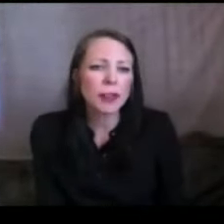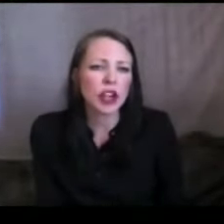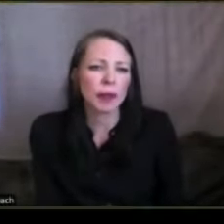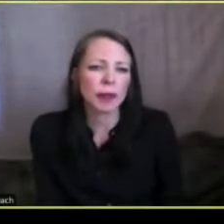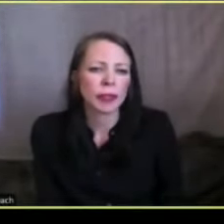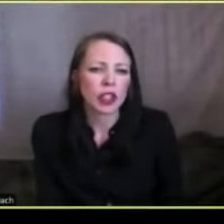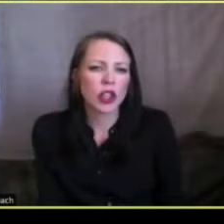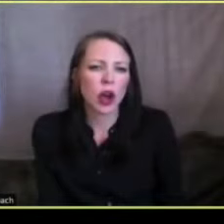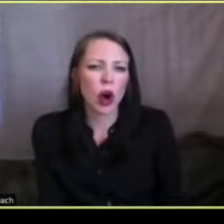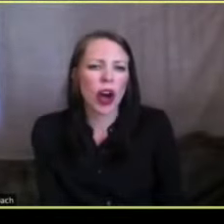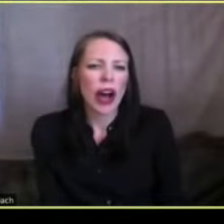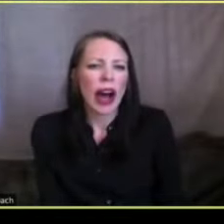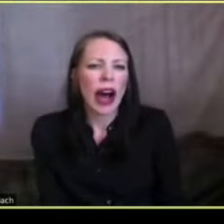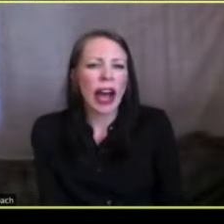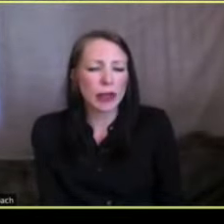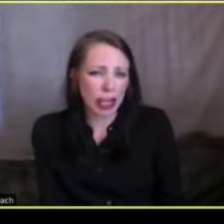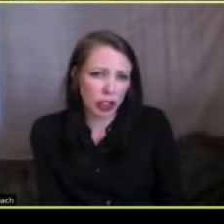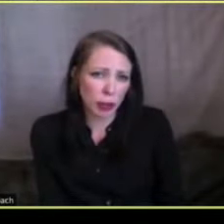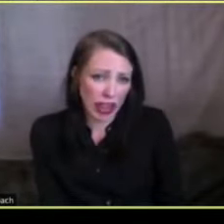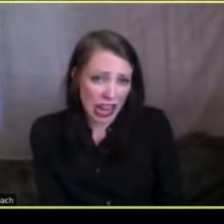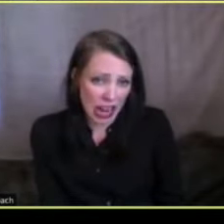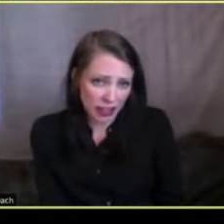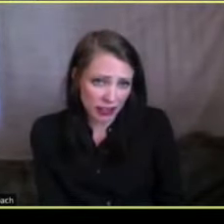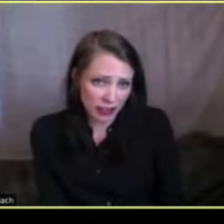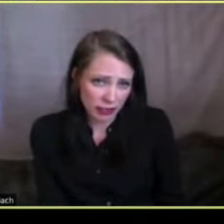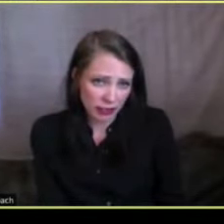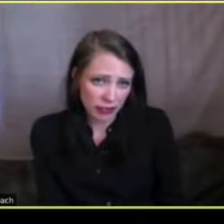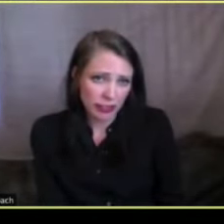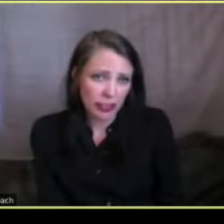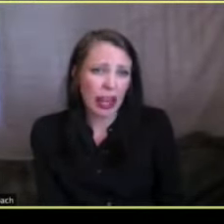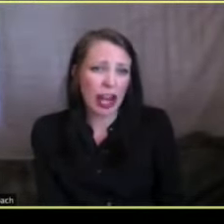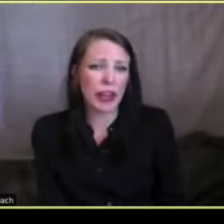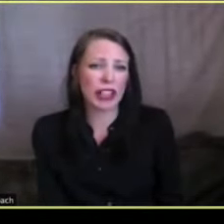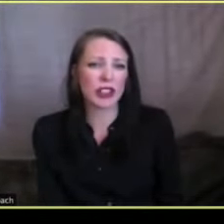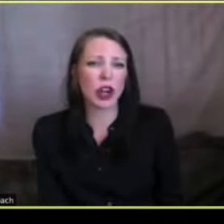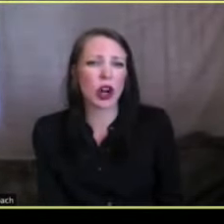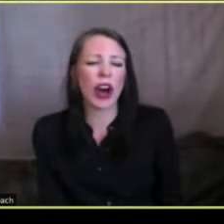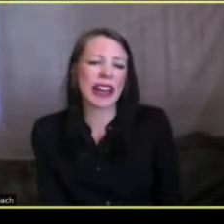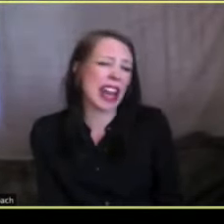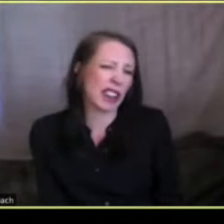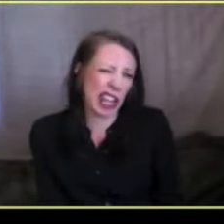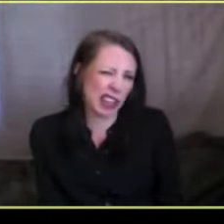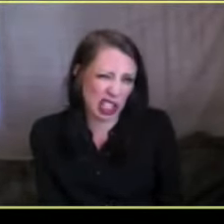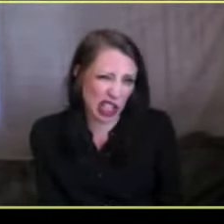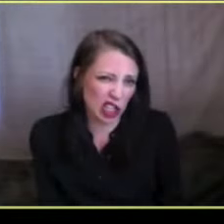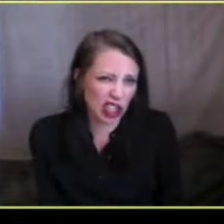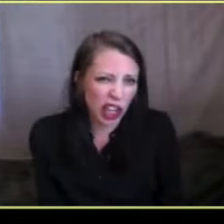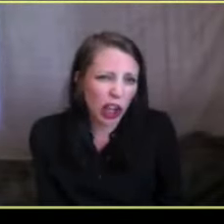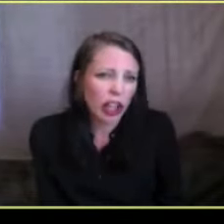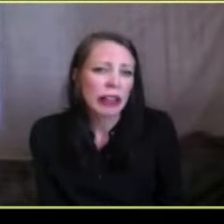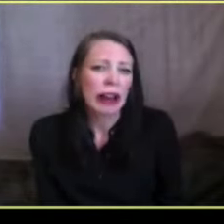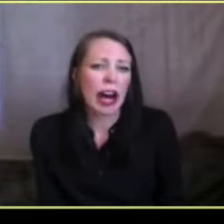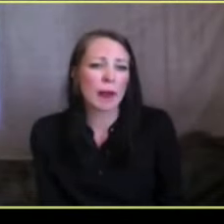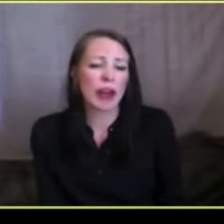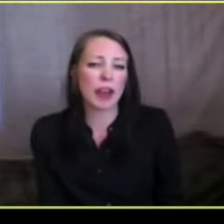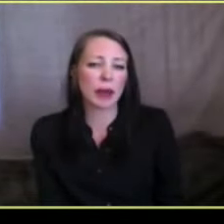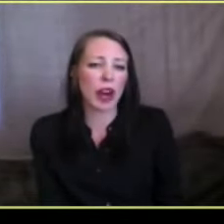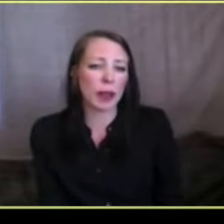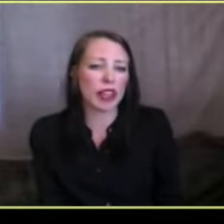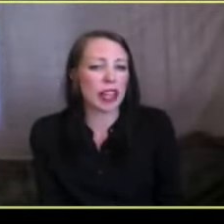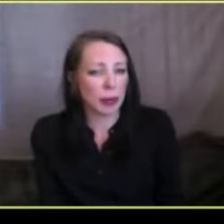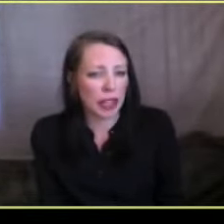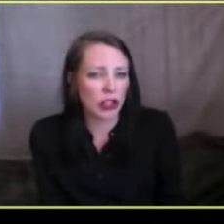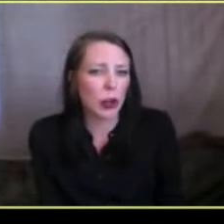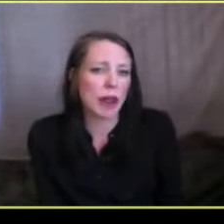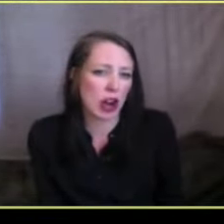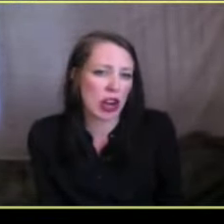Yep, sure. So I was actually born in Ghana. And so I didn't have a lot of education there. My family wanted